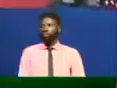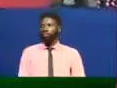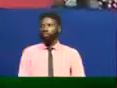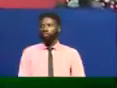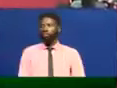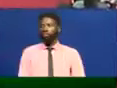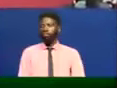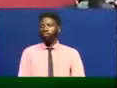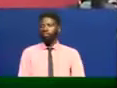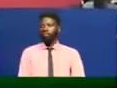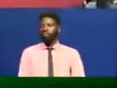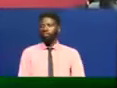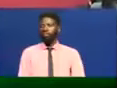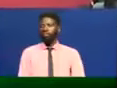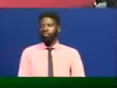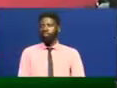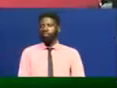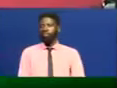as he comes here